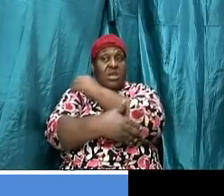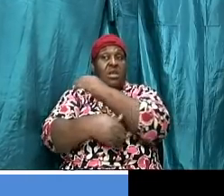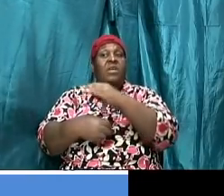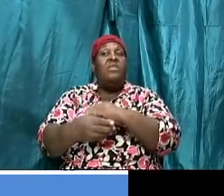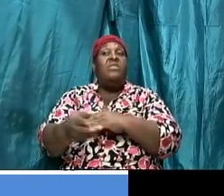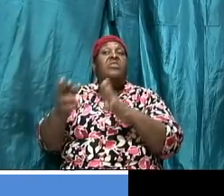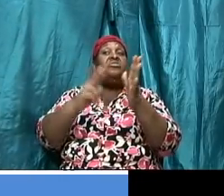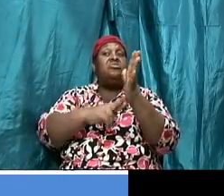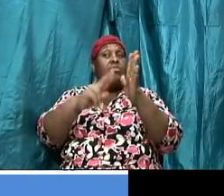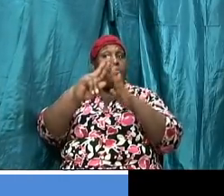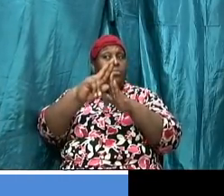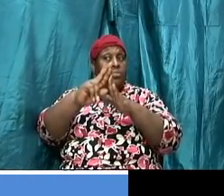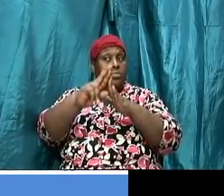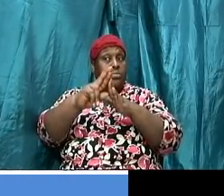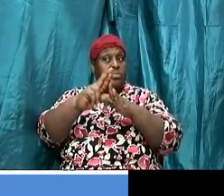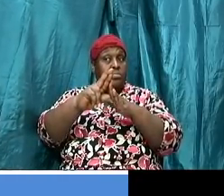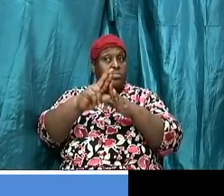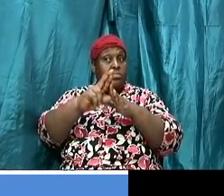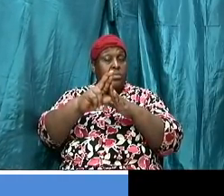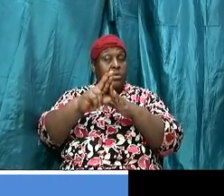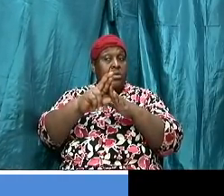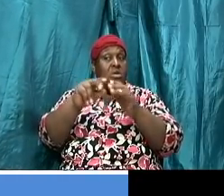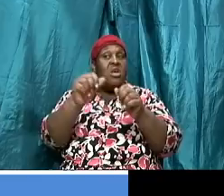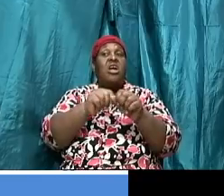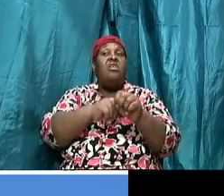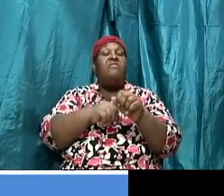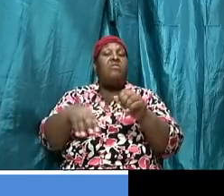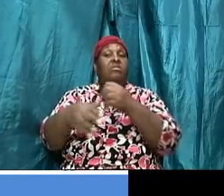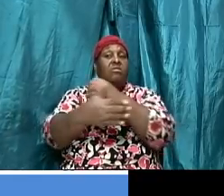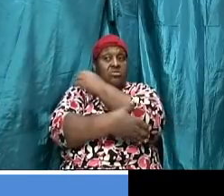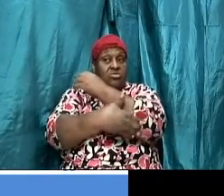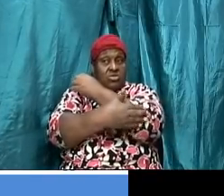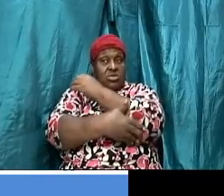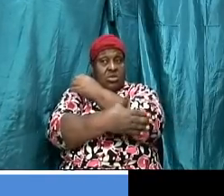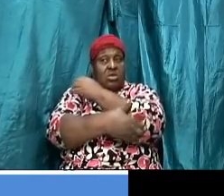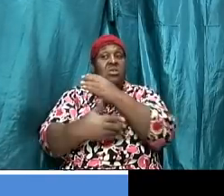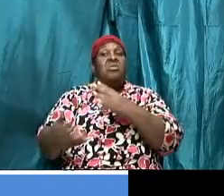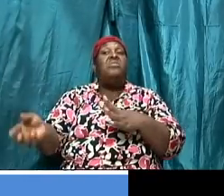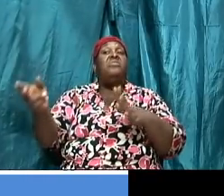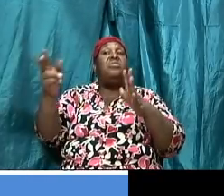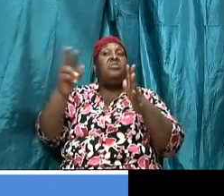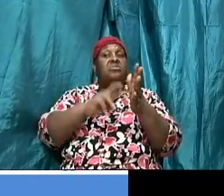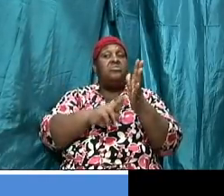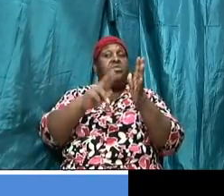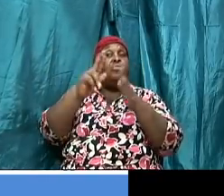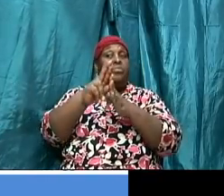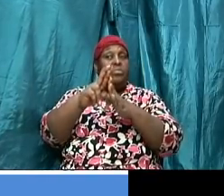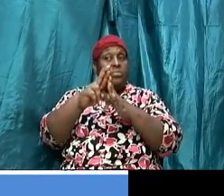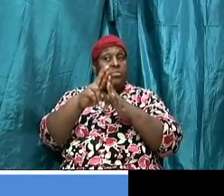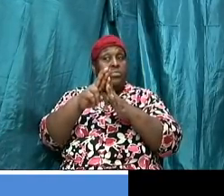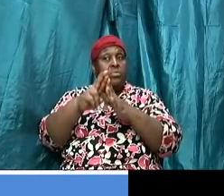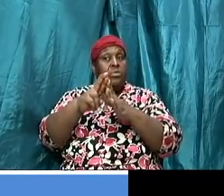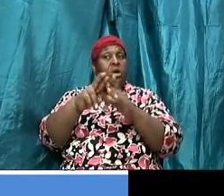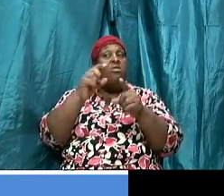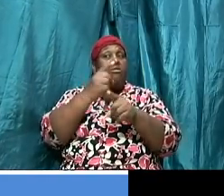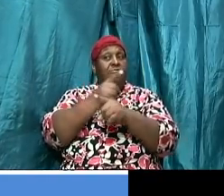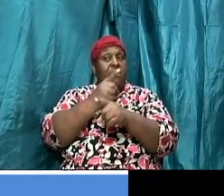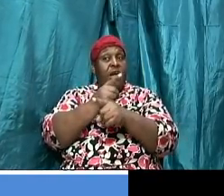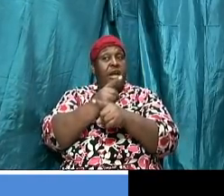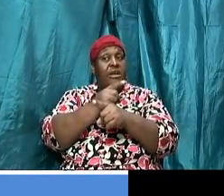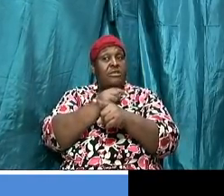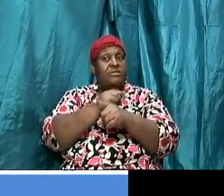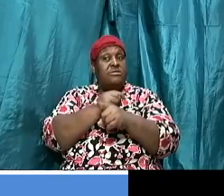constitution. In every country, there is a constitution. A constitution are